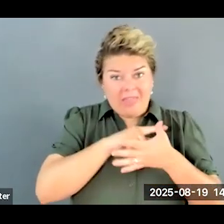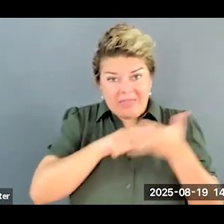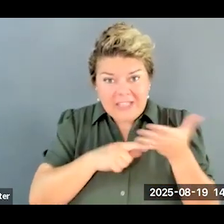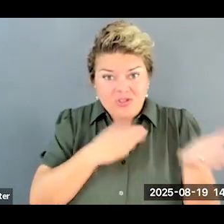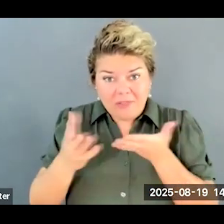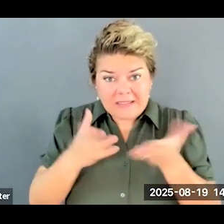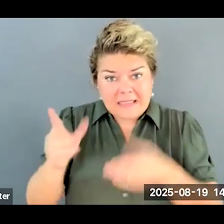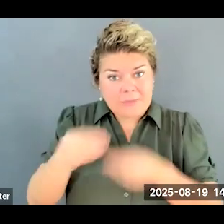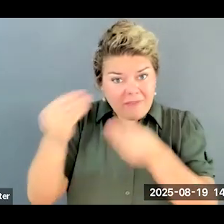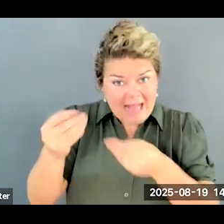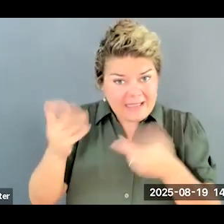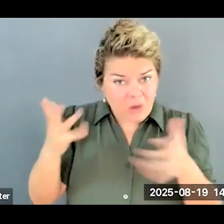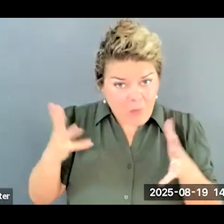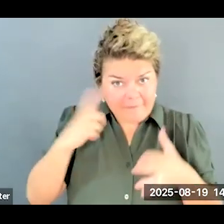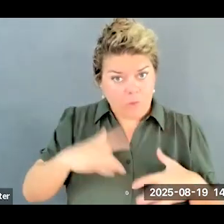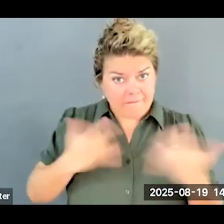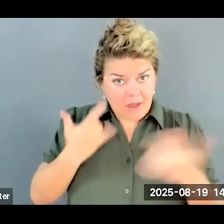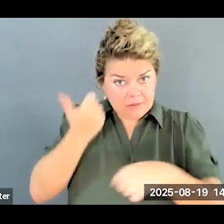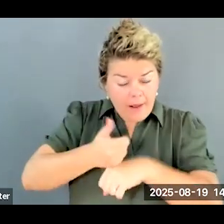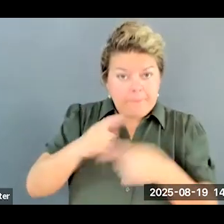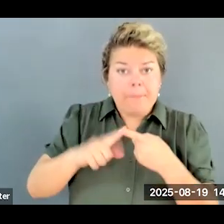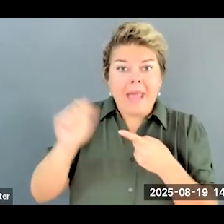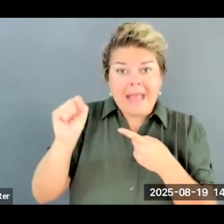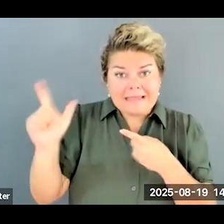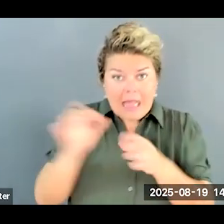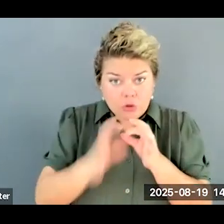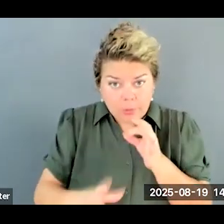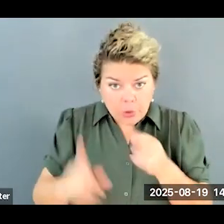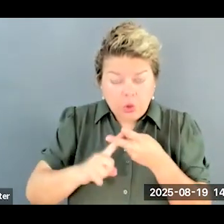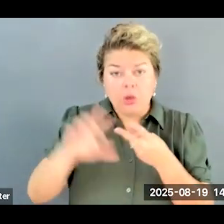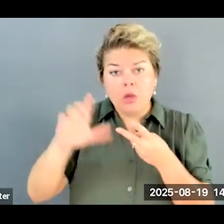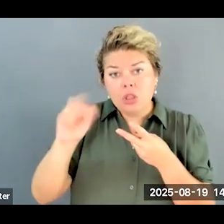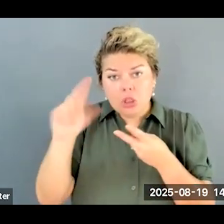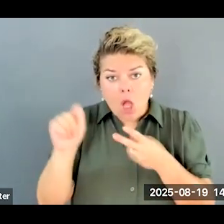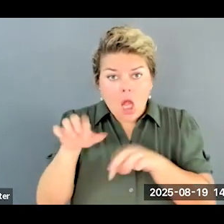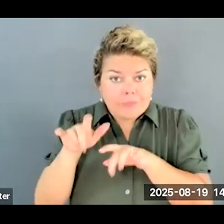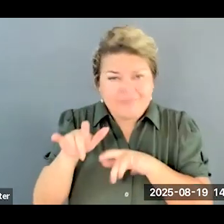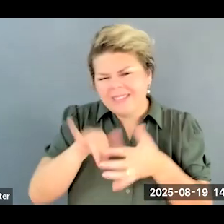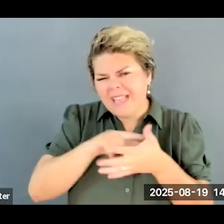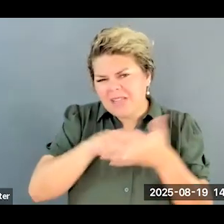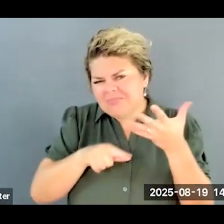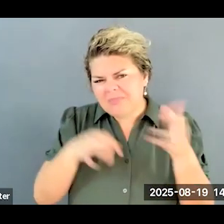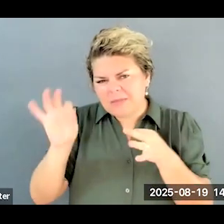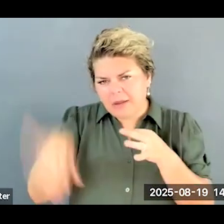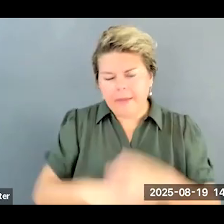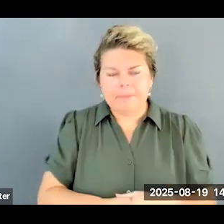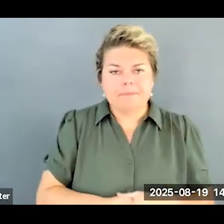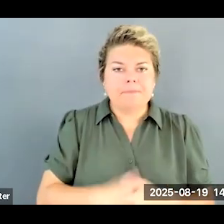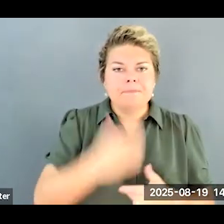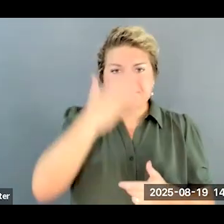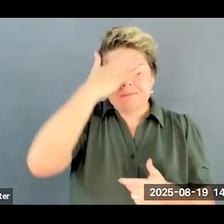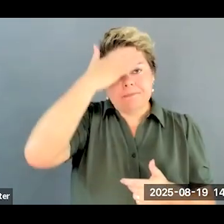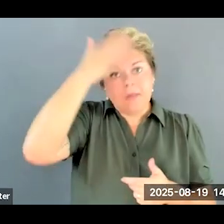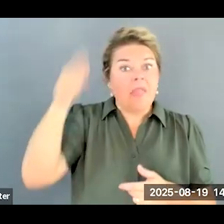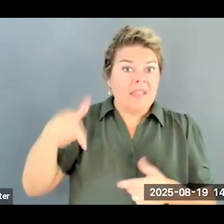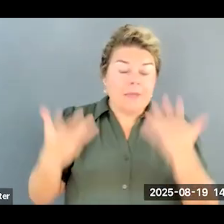Sign Language interpretation, communication access, real-time translation, etc. Now, I know this may seem like